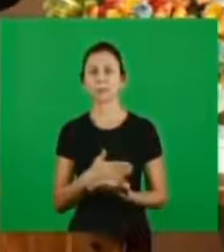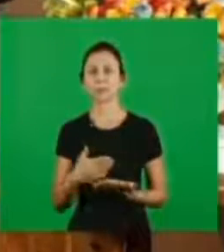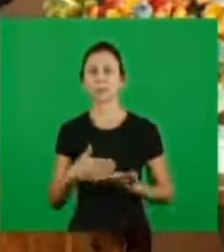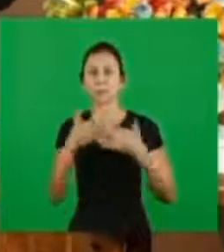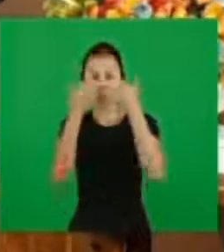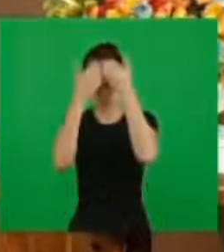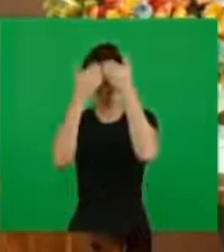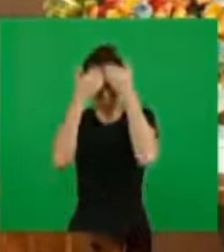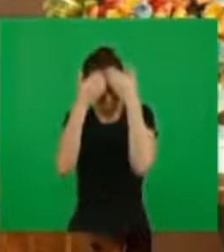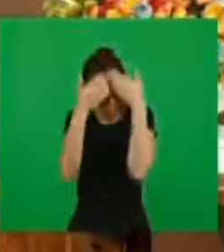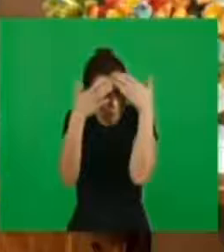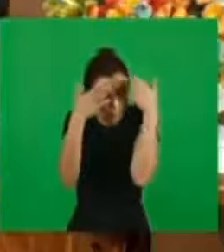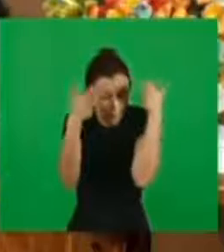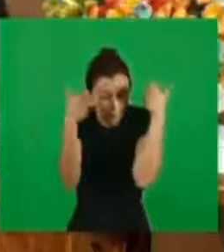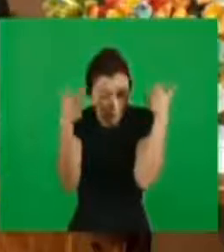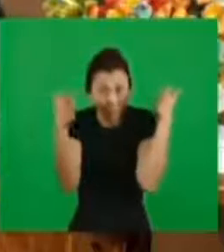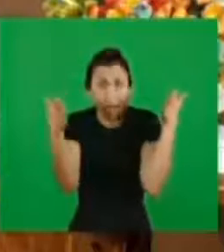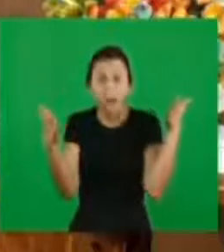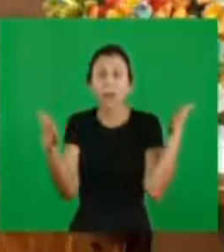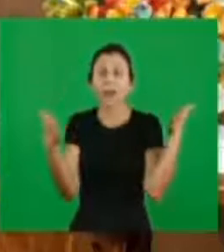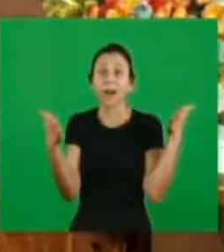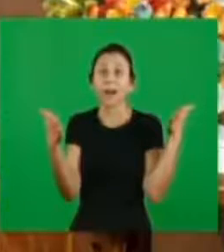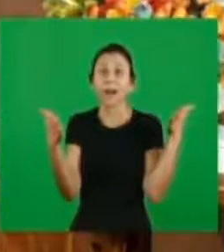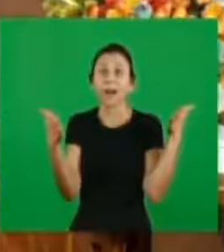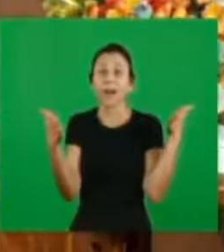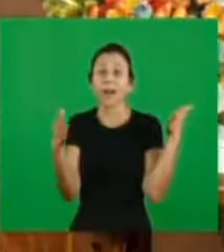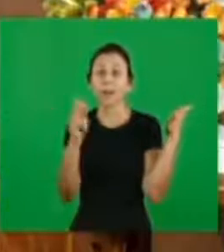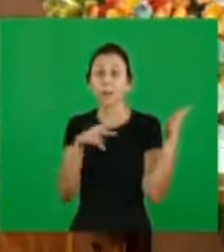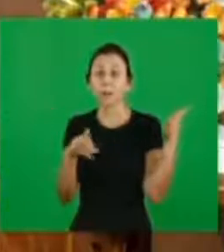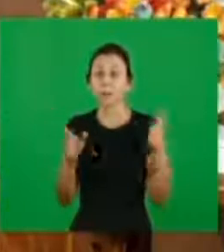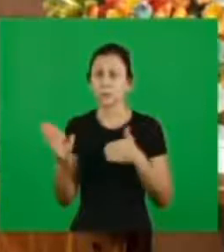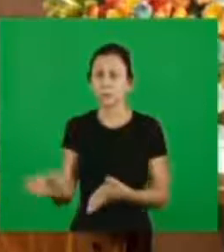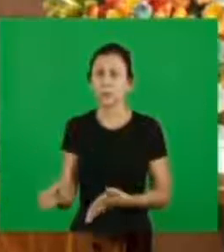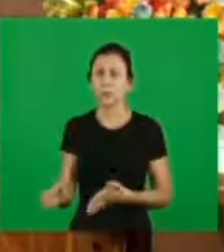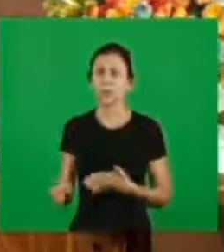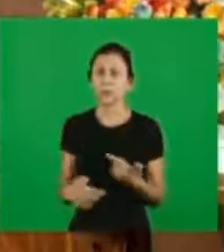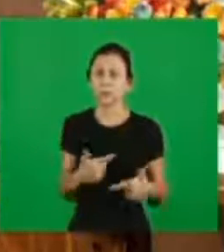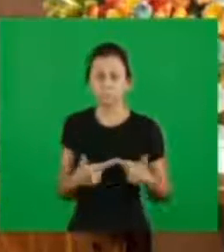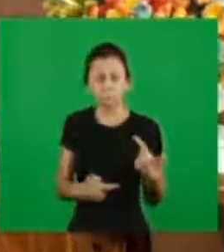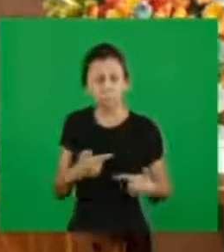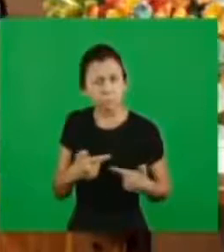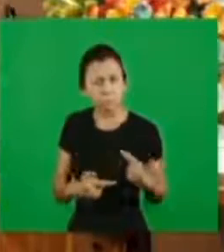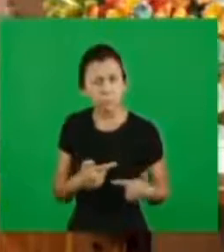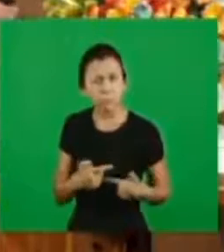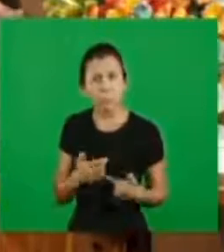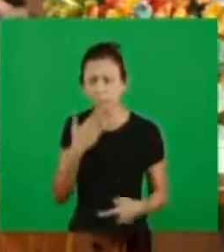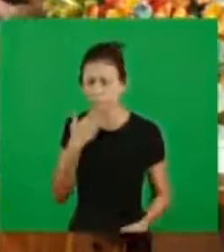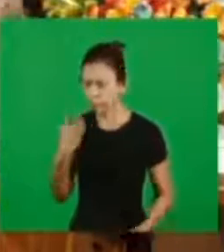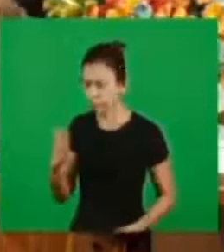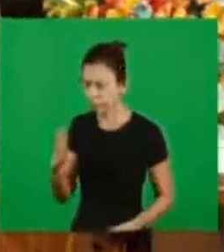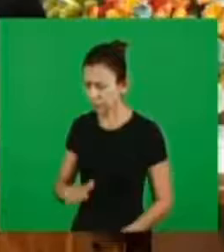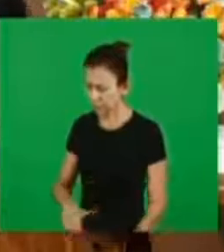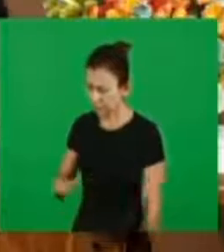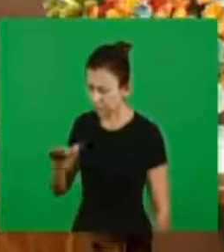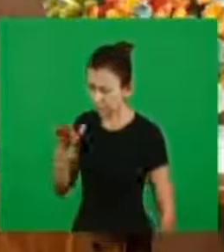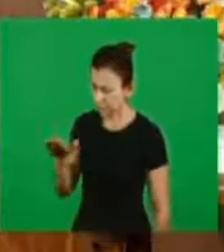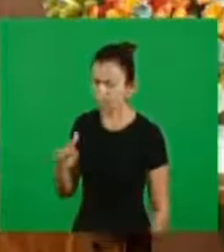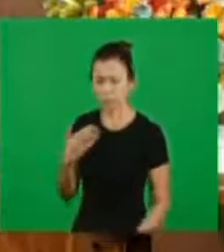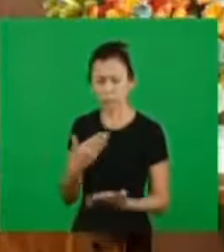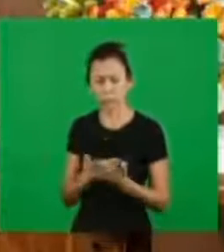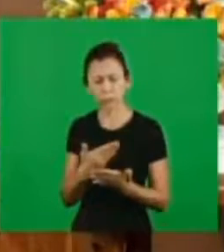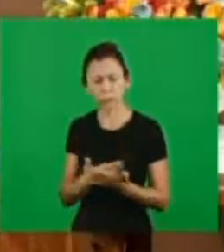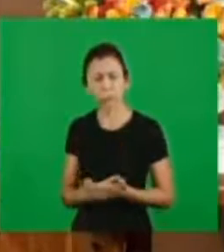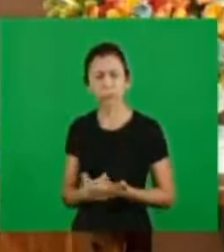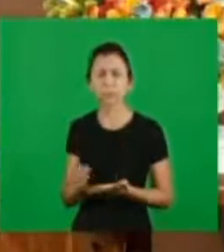and now they have a greater understanding. They have always been faithful. They always worked and on behalf